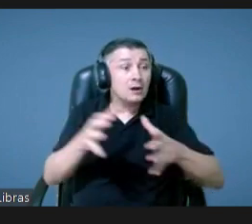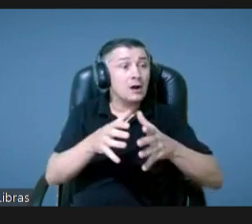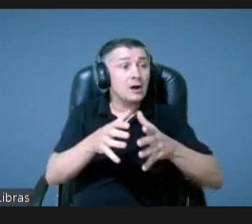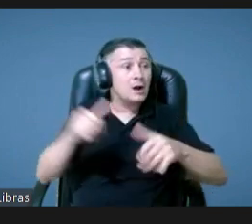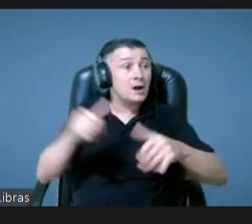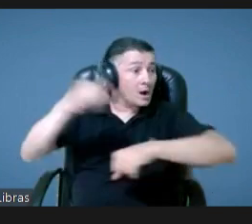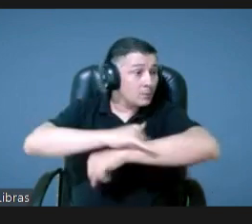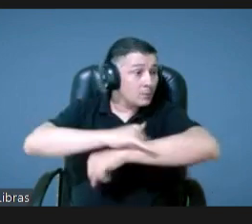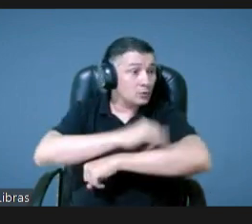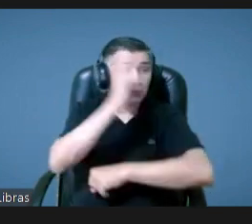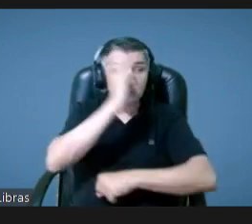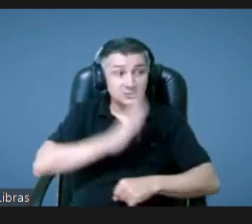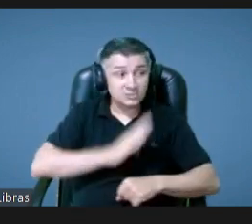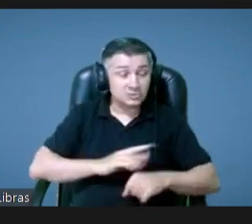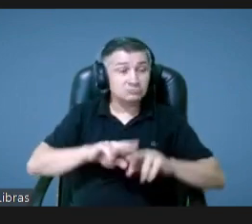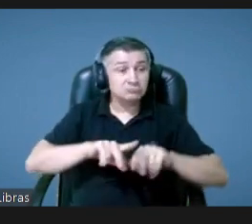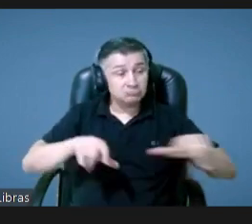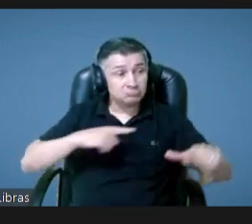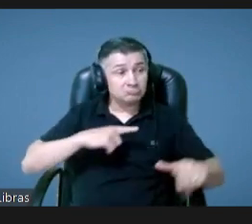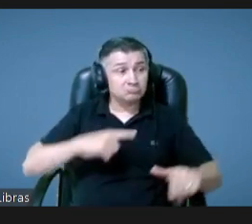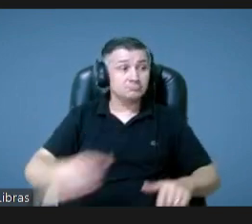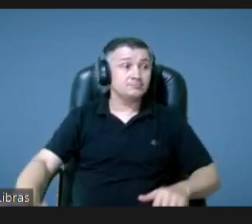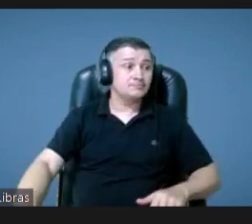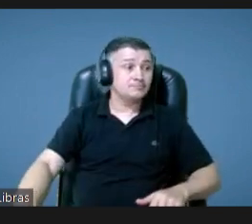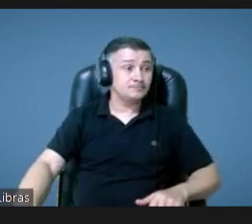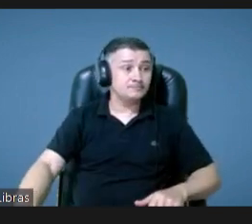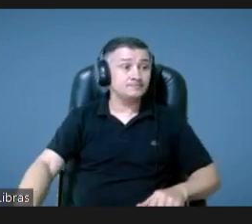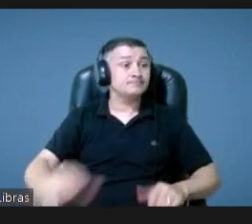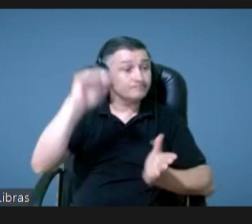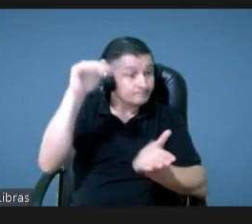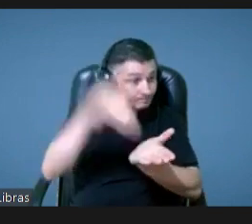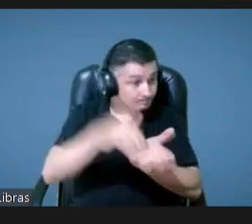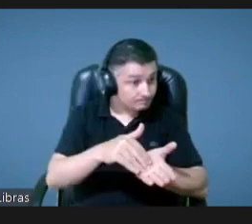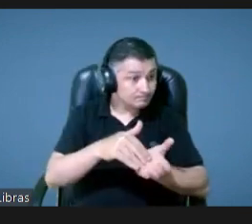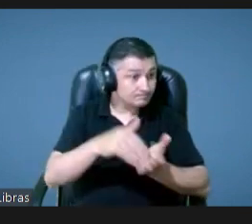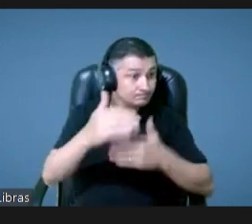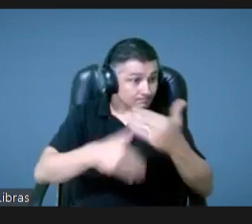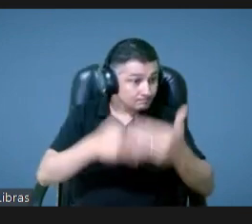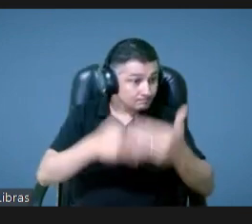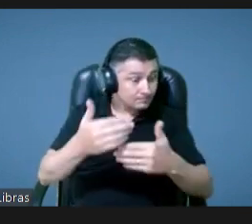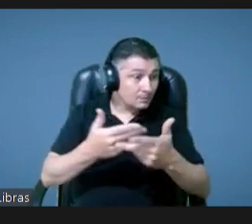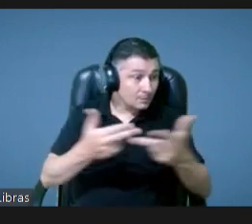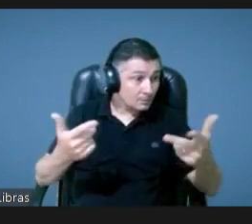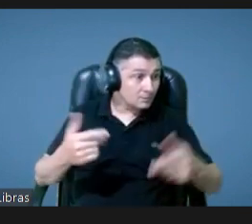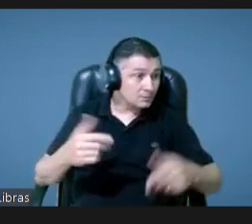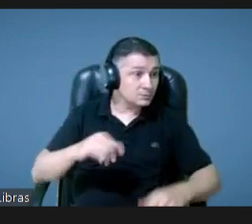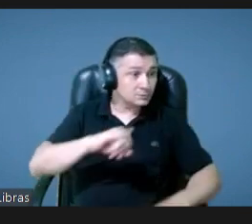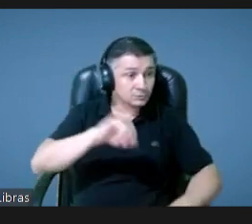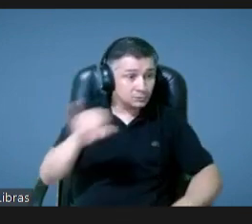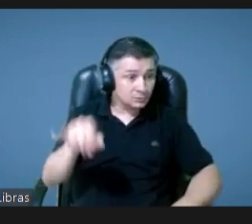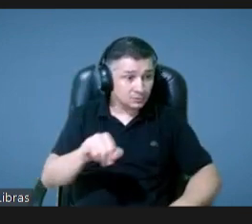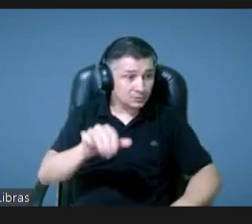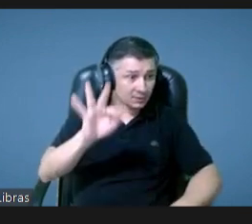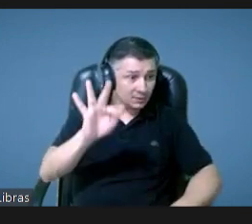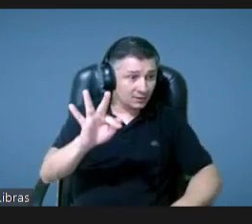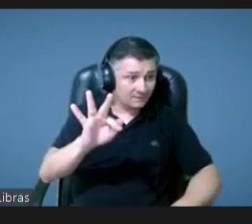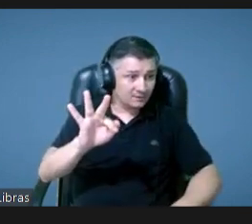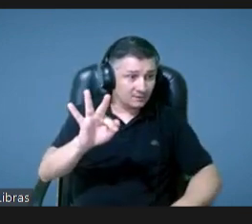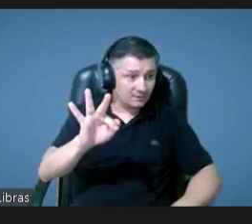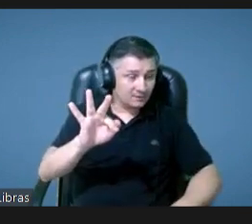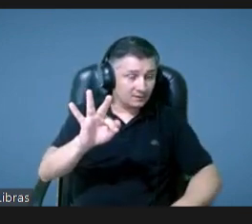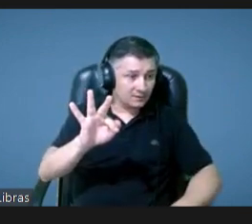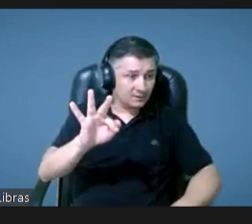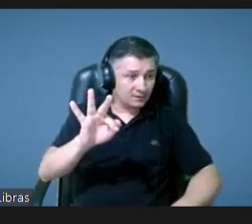largest in terms of the fleet in our hangars in Brazil. And then